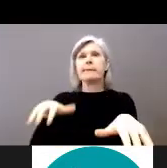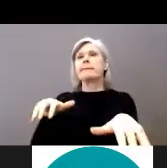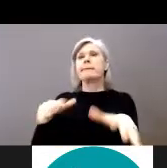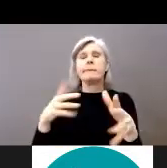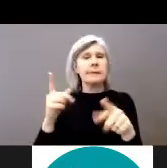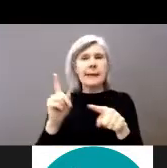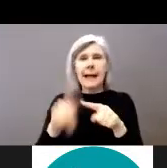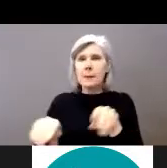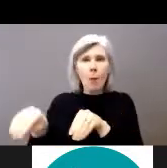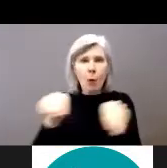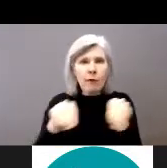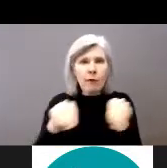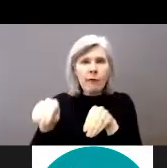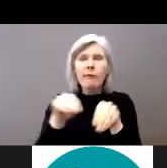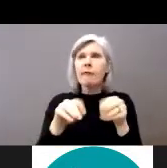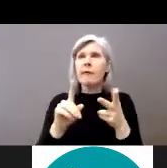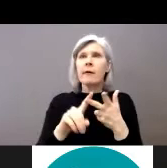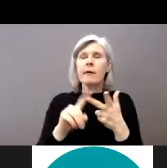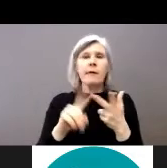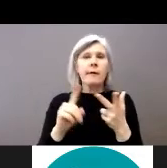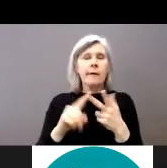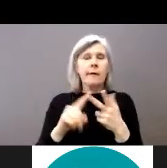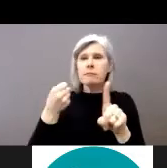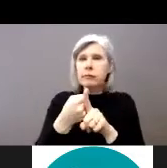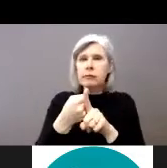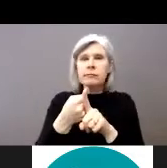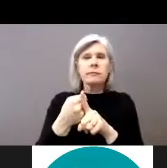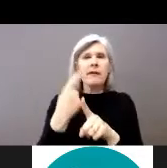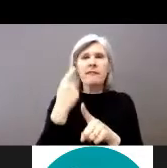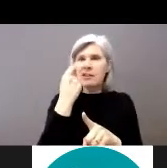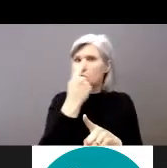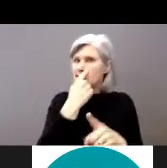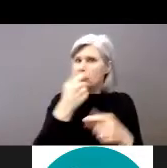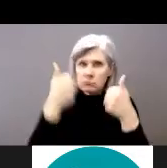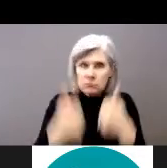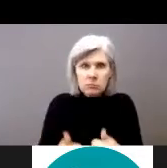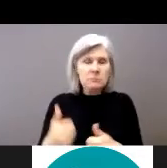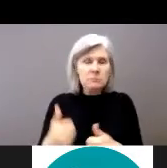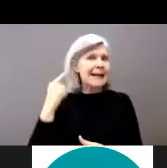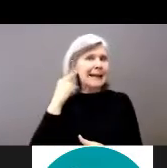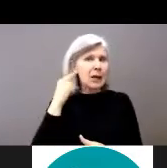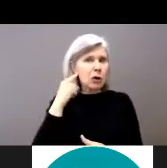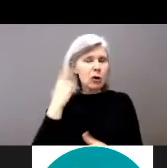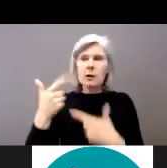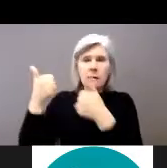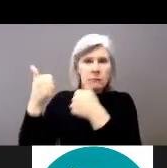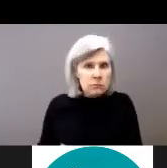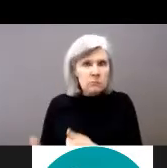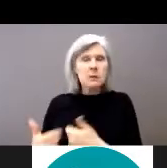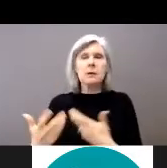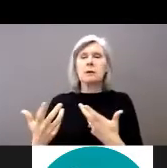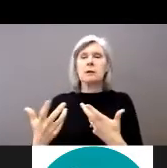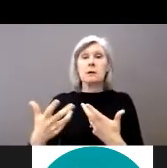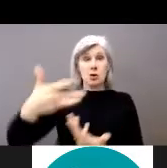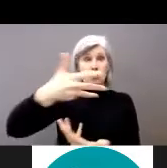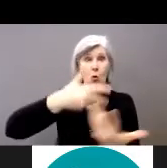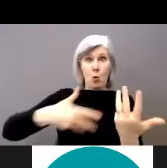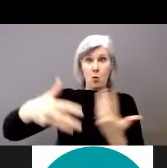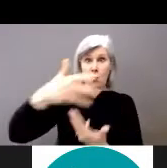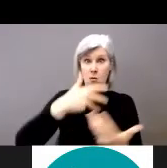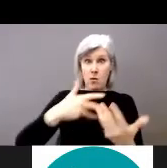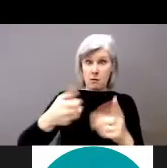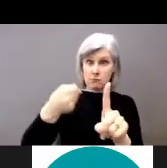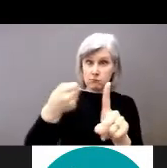of hearing or vision, social isolation, and this has become much, much bigger during the pandemic, but